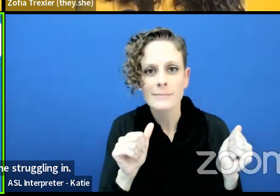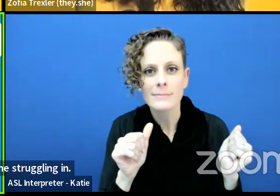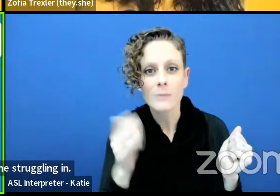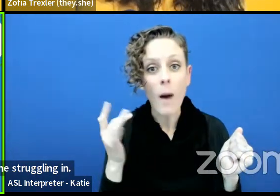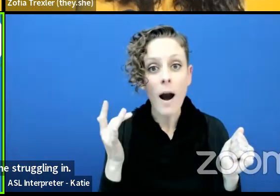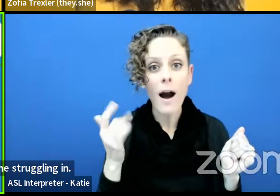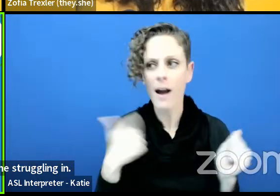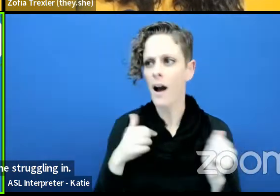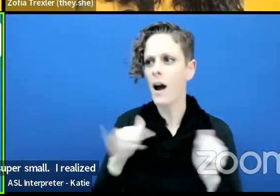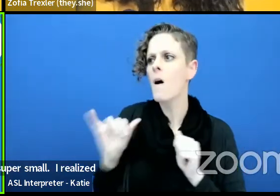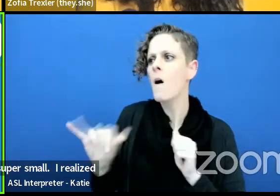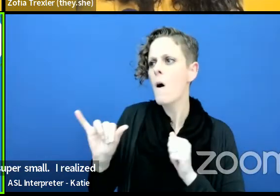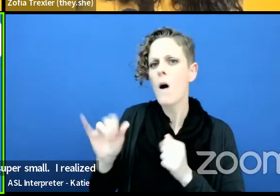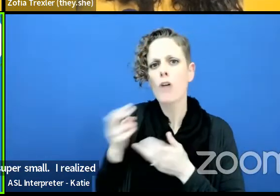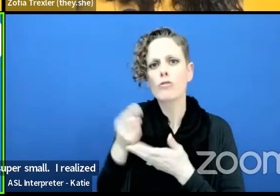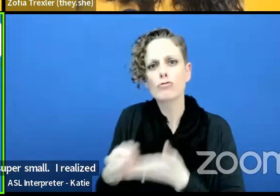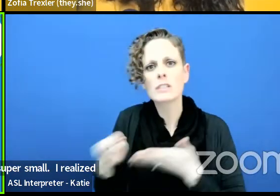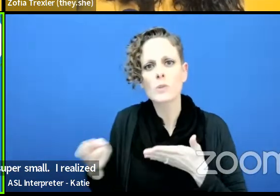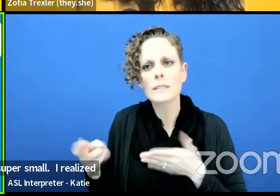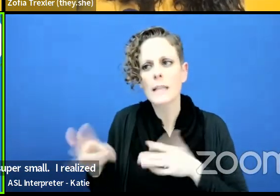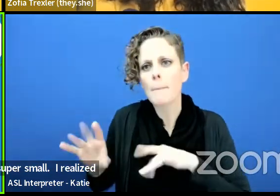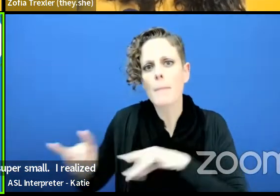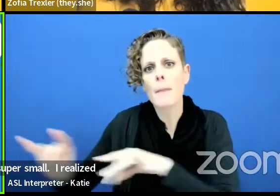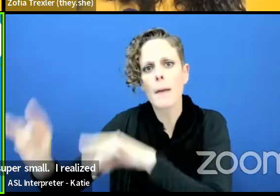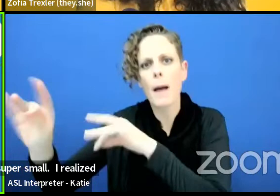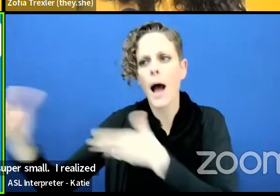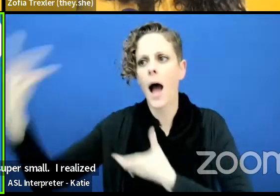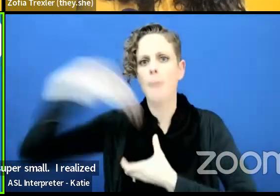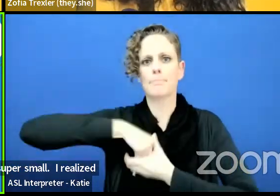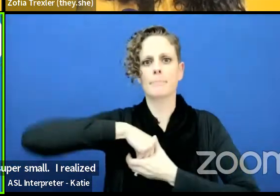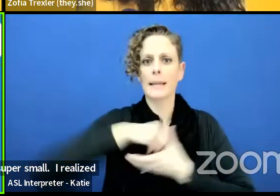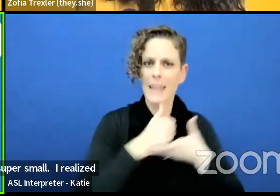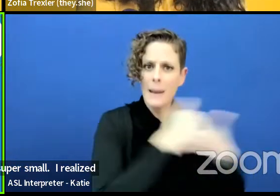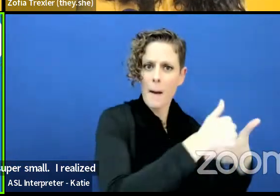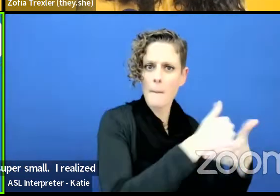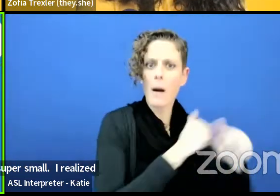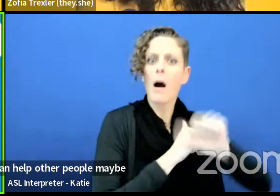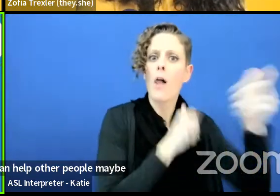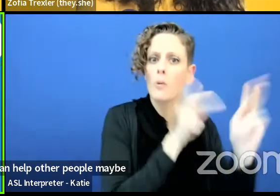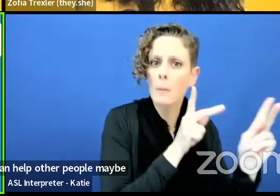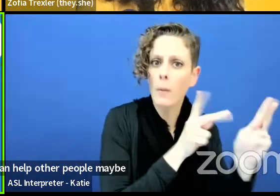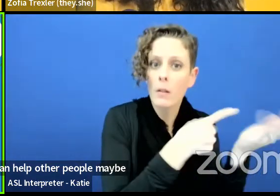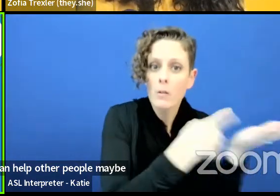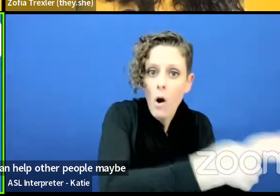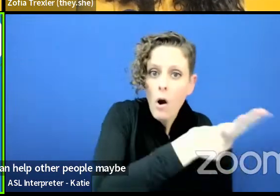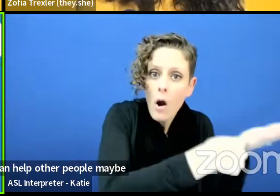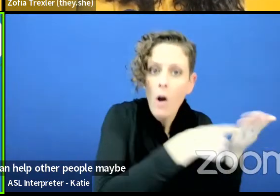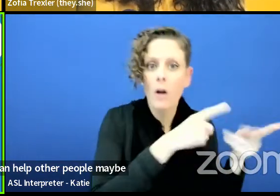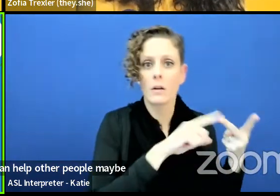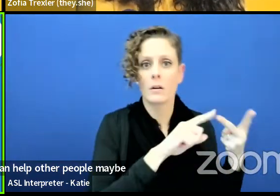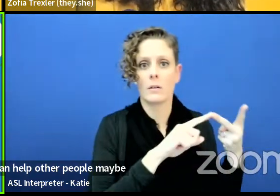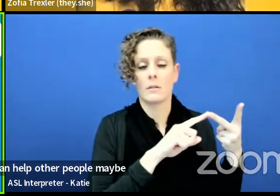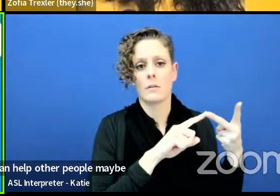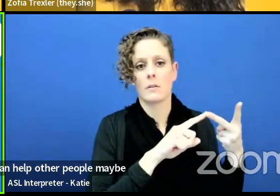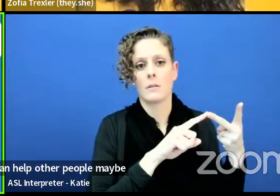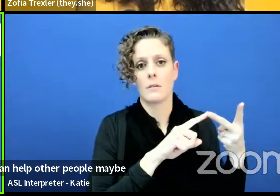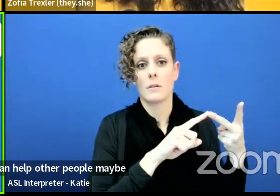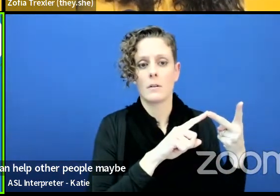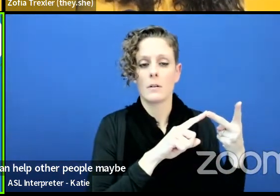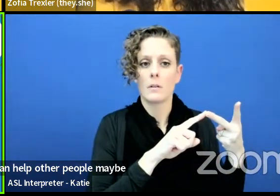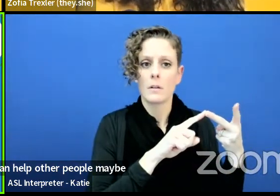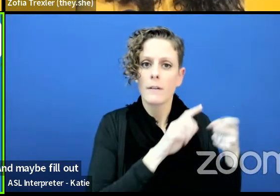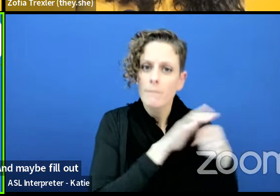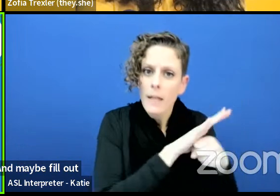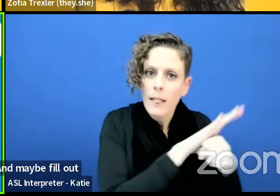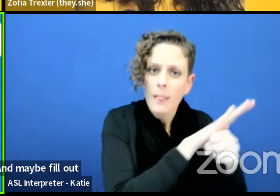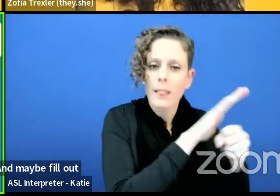that I could help other people maybe talk through, maybe fill out, maybe return